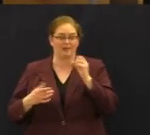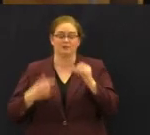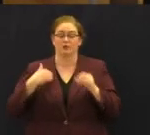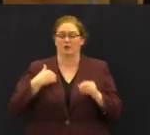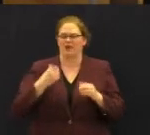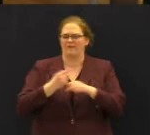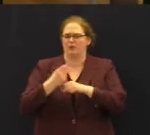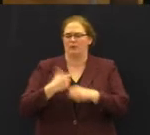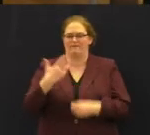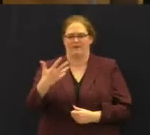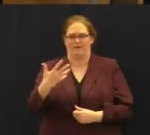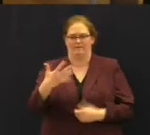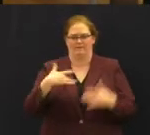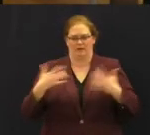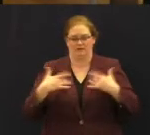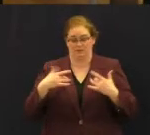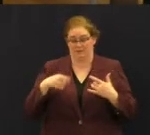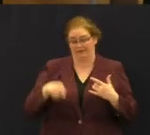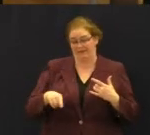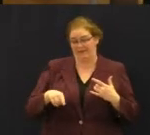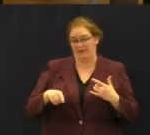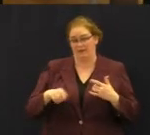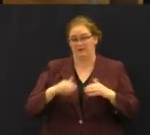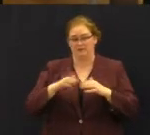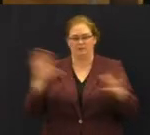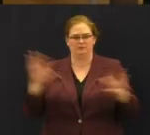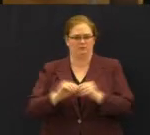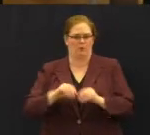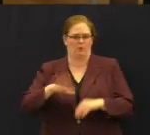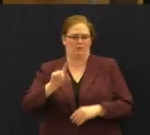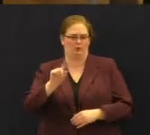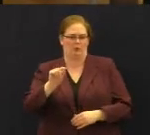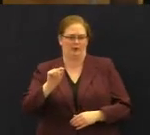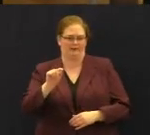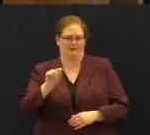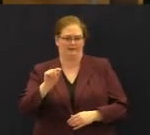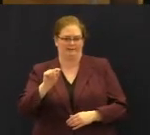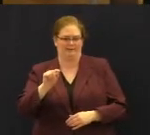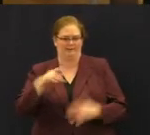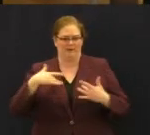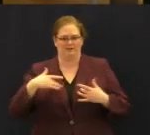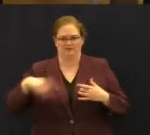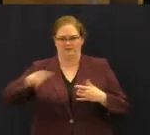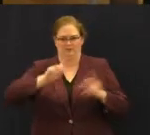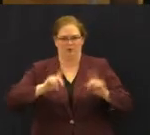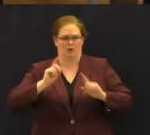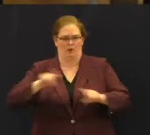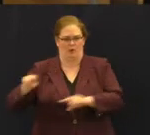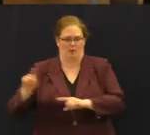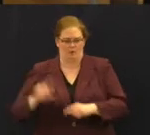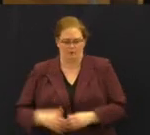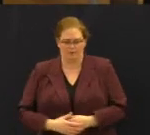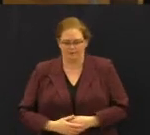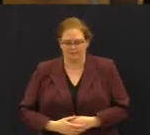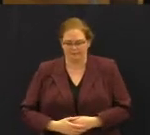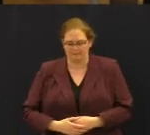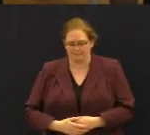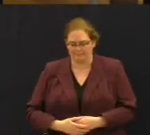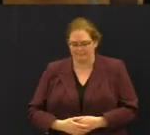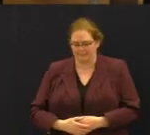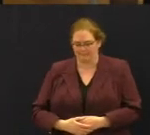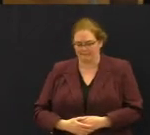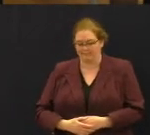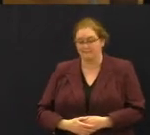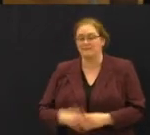events each year, and with this, there's over 20 events that our residents are able to go to each year. That is